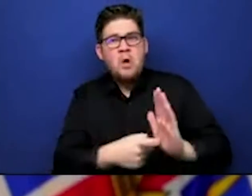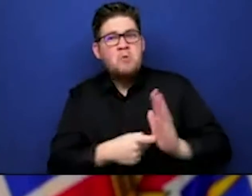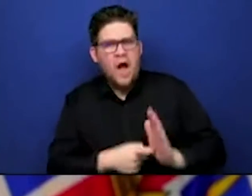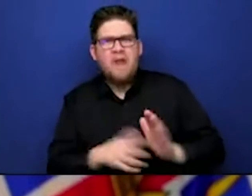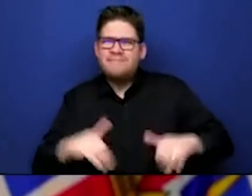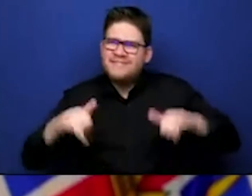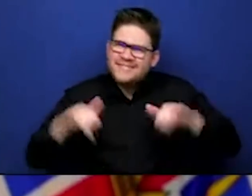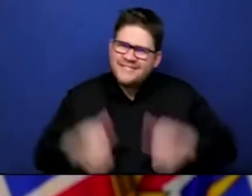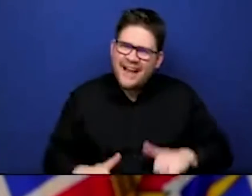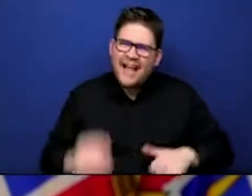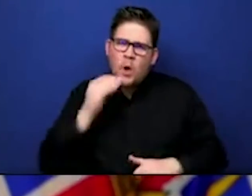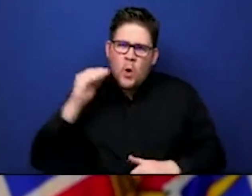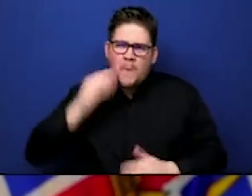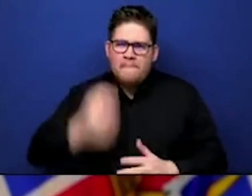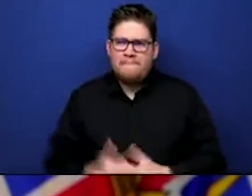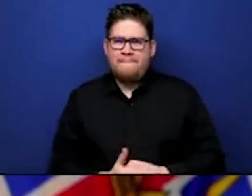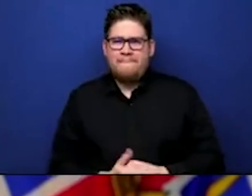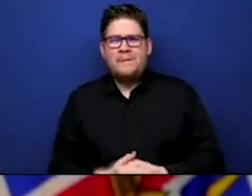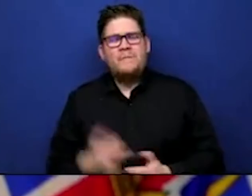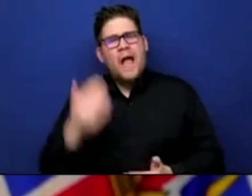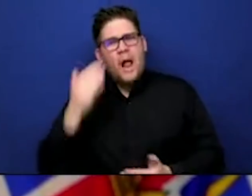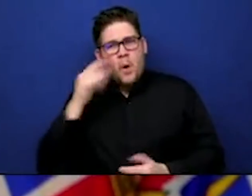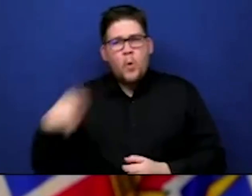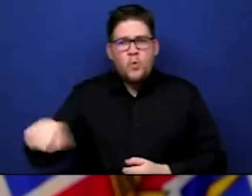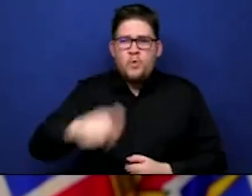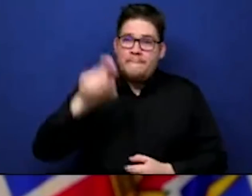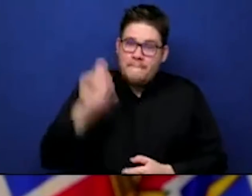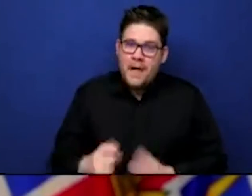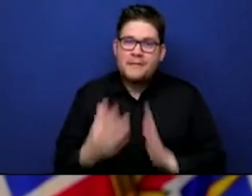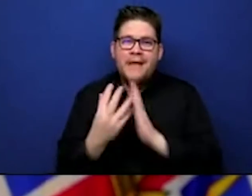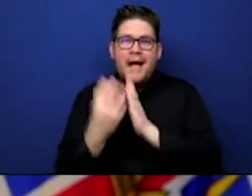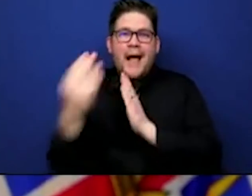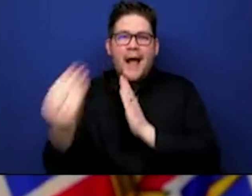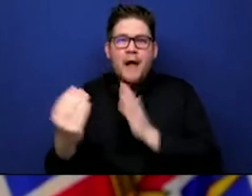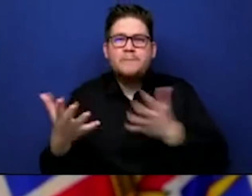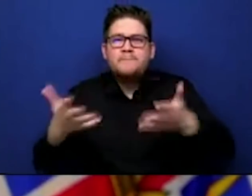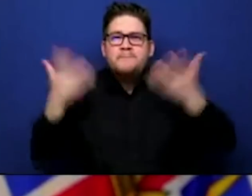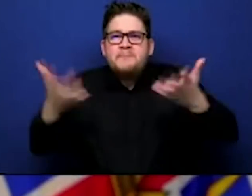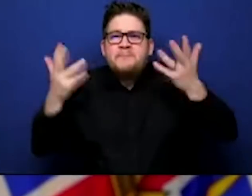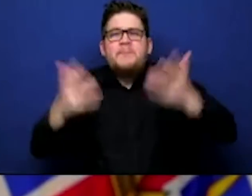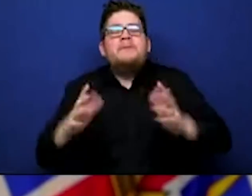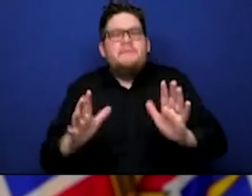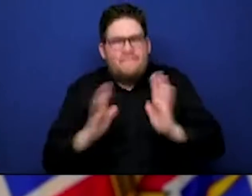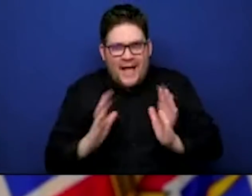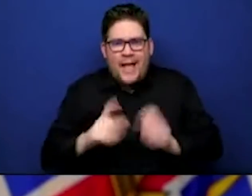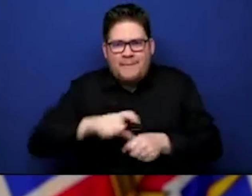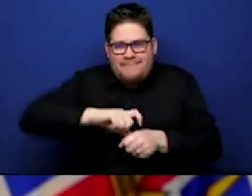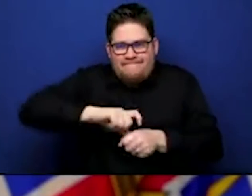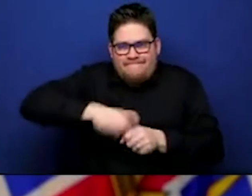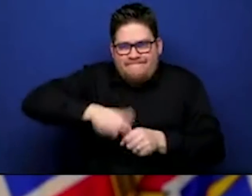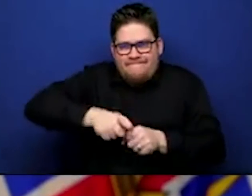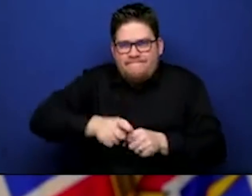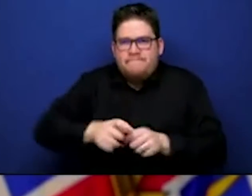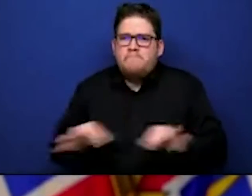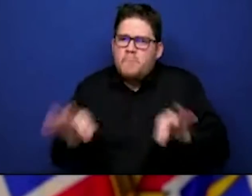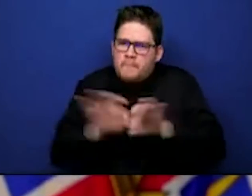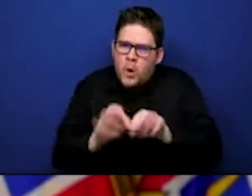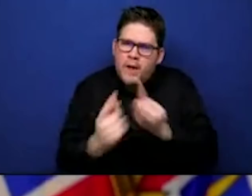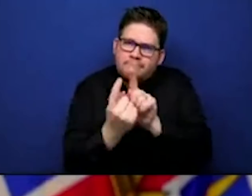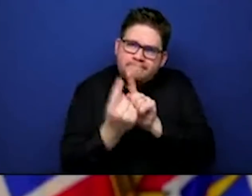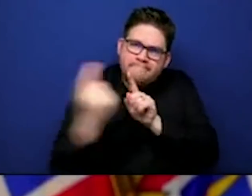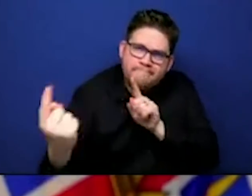safely, and mostly that means doing them outside and keeping our distance and our safety measures in place. For our